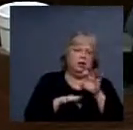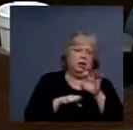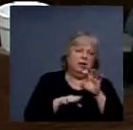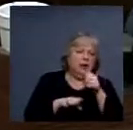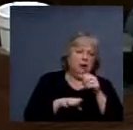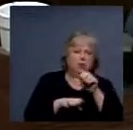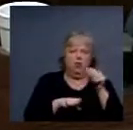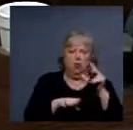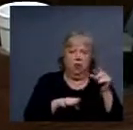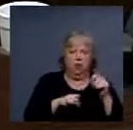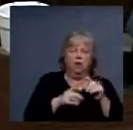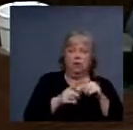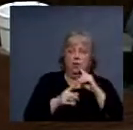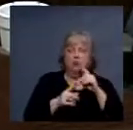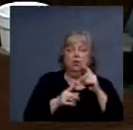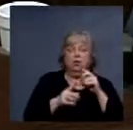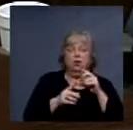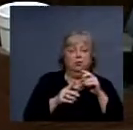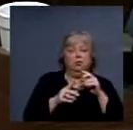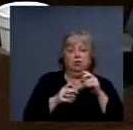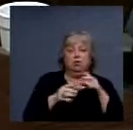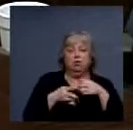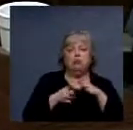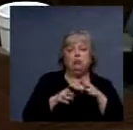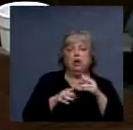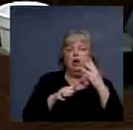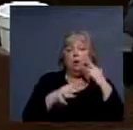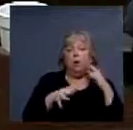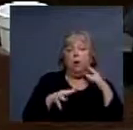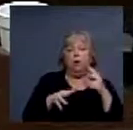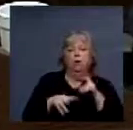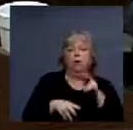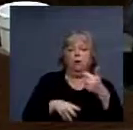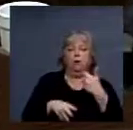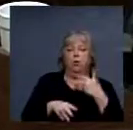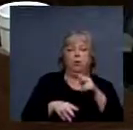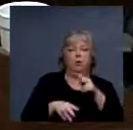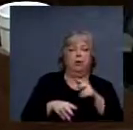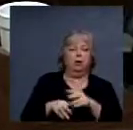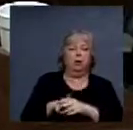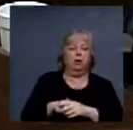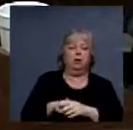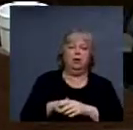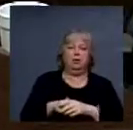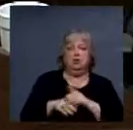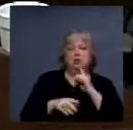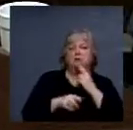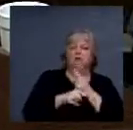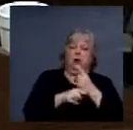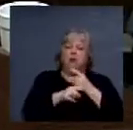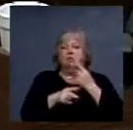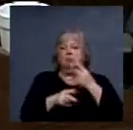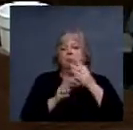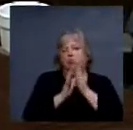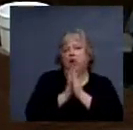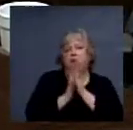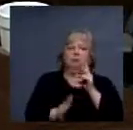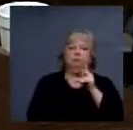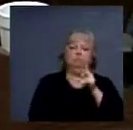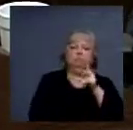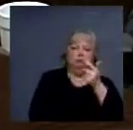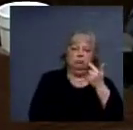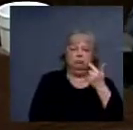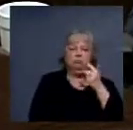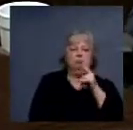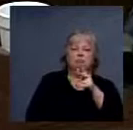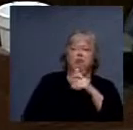there from that, and the cars going by. And at night, it's not an endless stream of traffic, but they're regular cars. And just